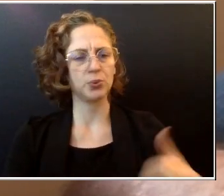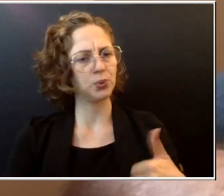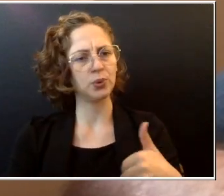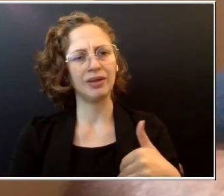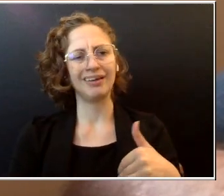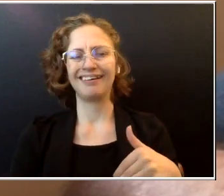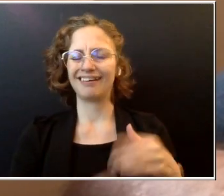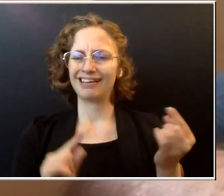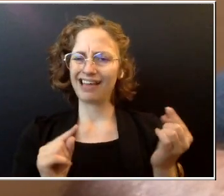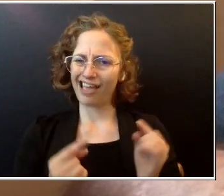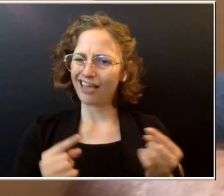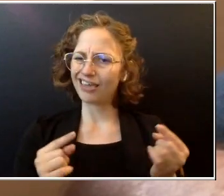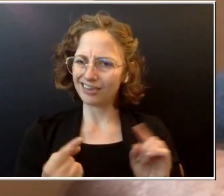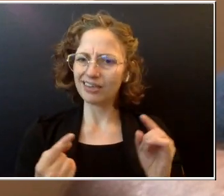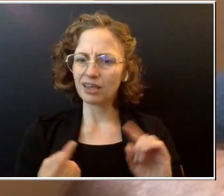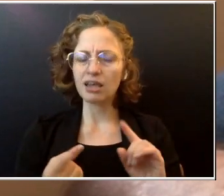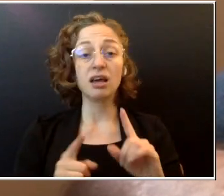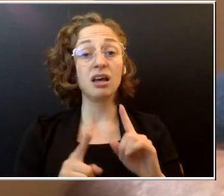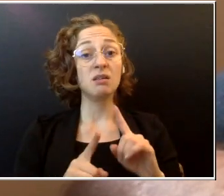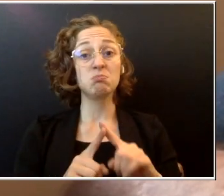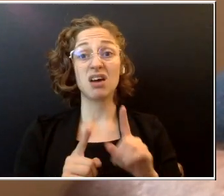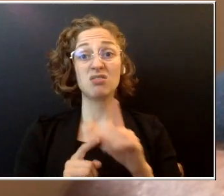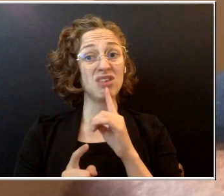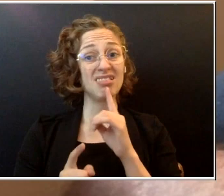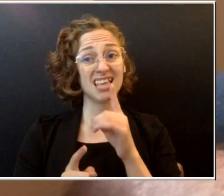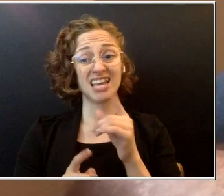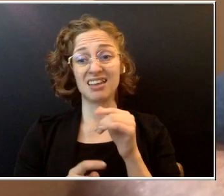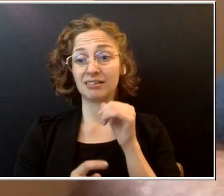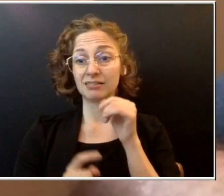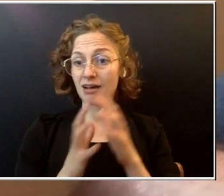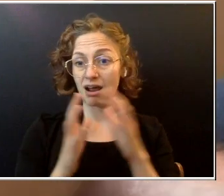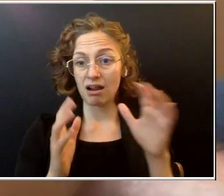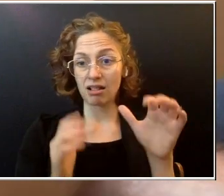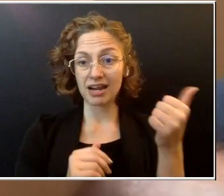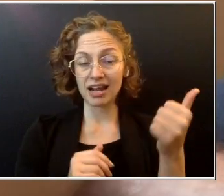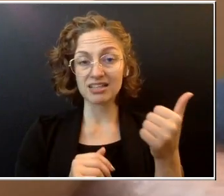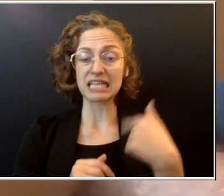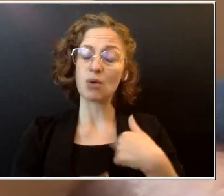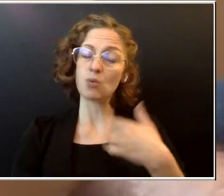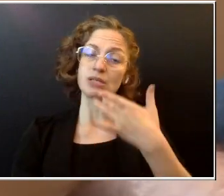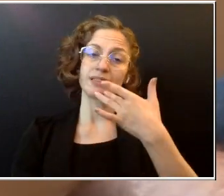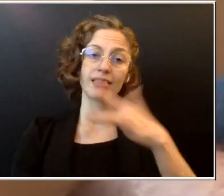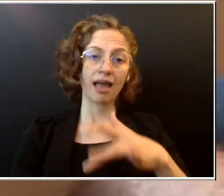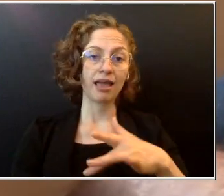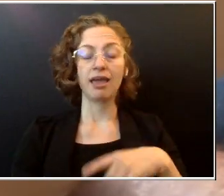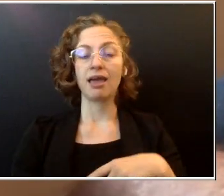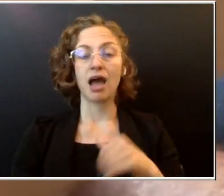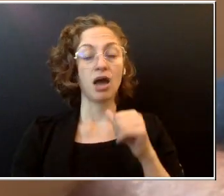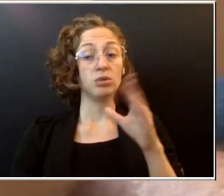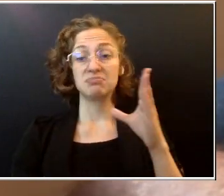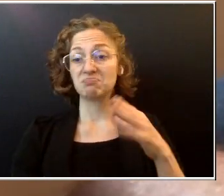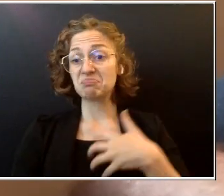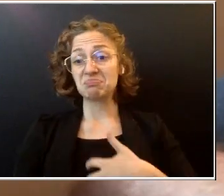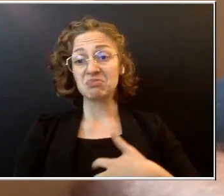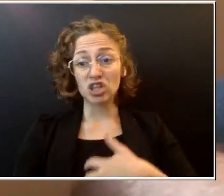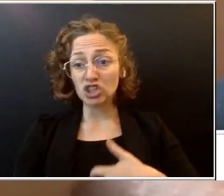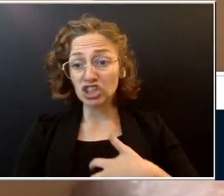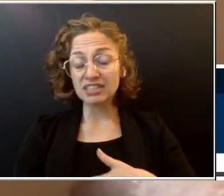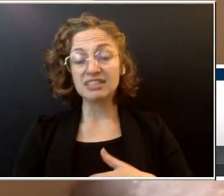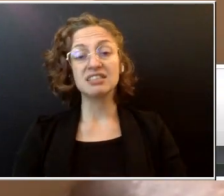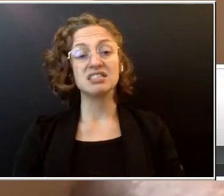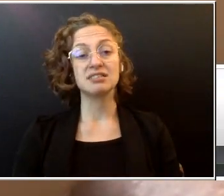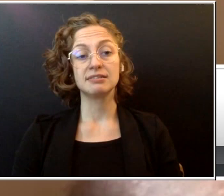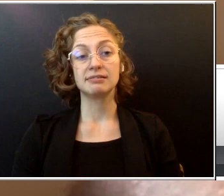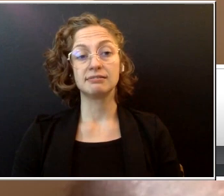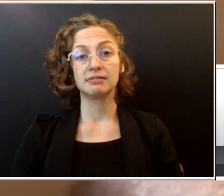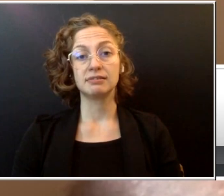of that, I really was pretty lucky. I, didn't spend any time being nauseous. I was still pretty much